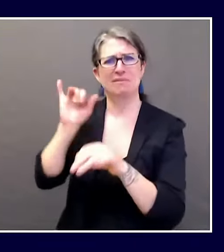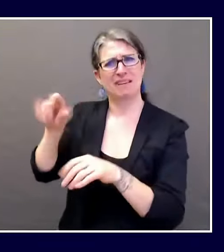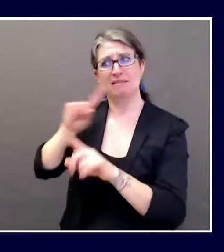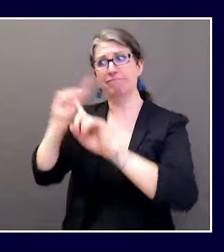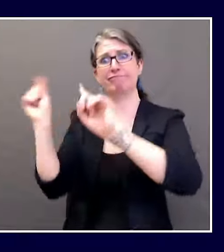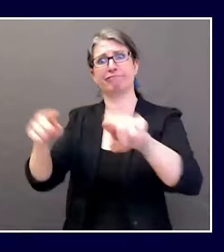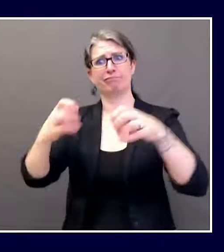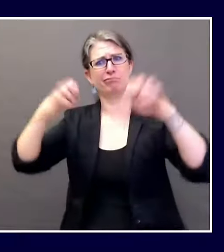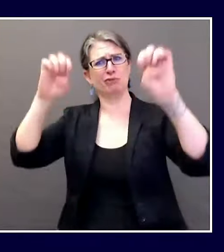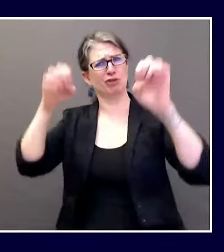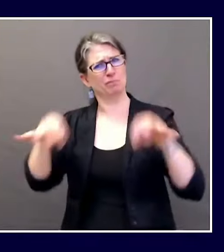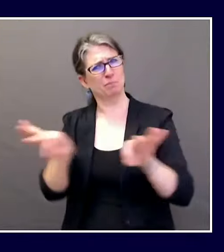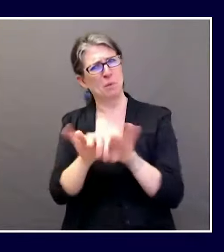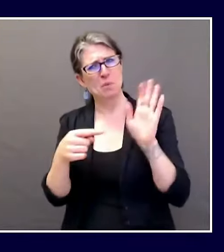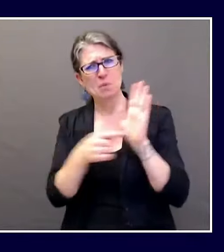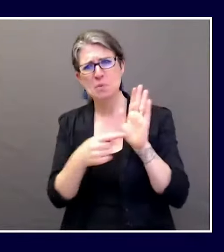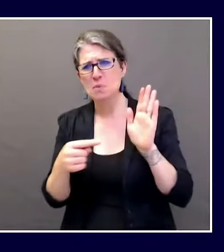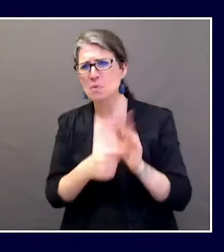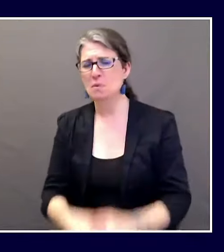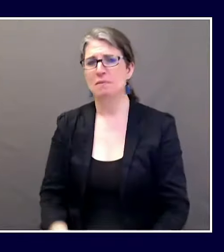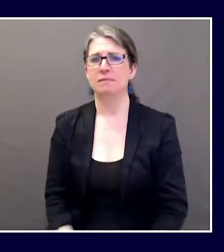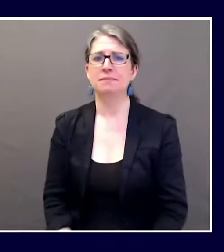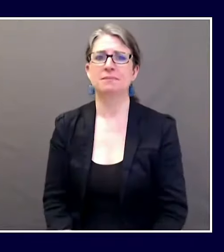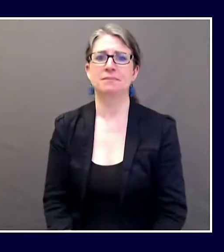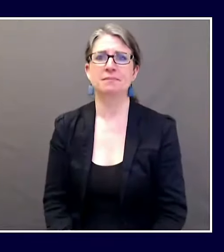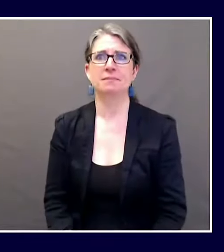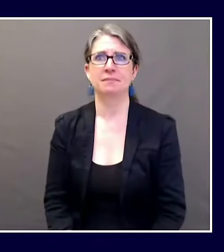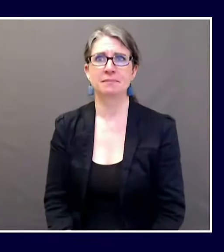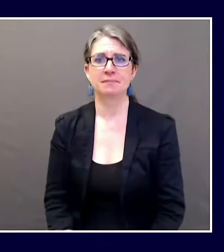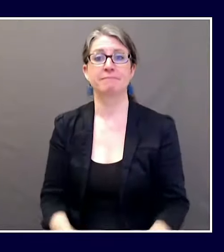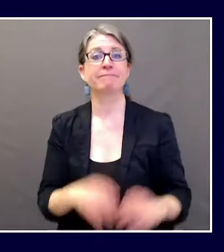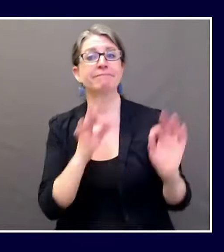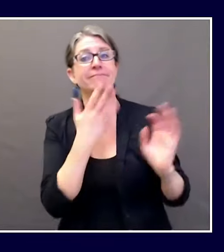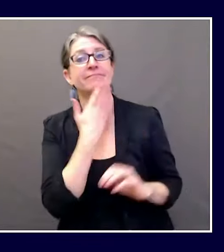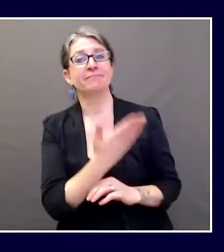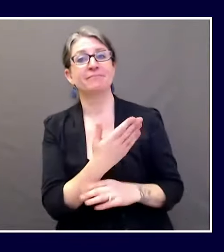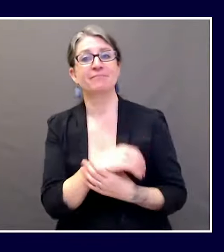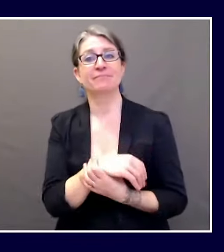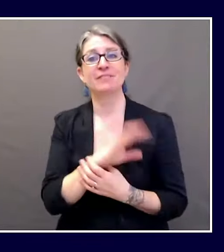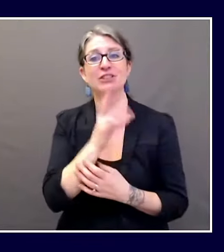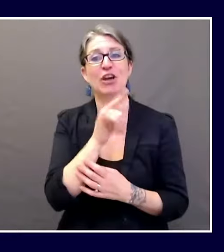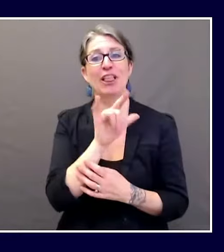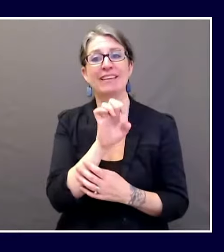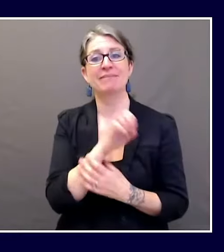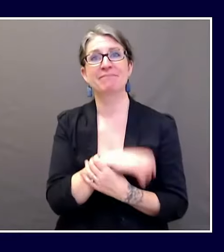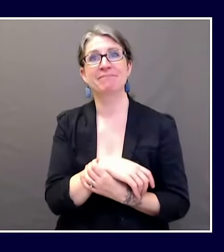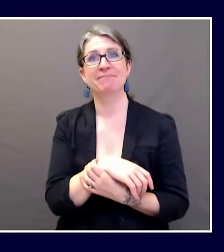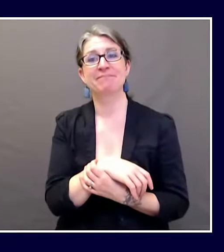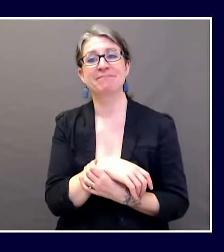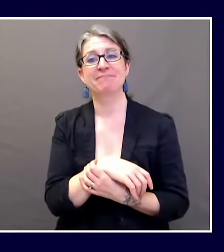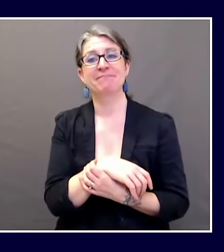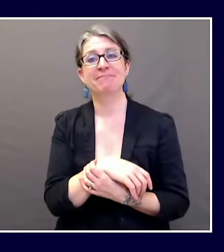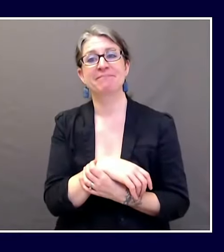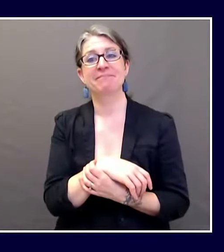Hey, Dr. Shah, thank you. One quick follow-up question about the Aroostook County Jail outbreak. Do you